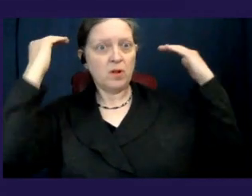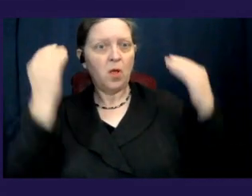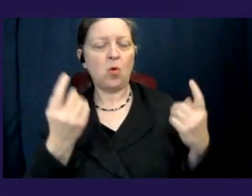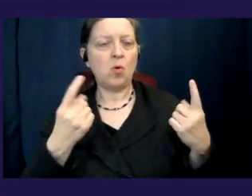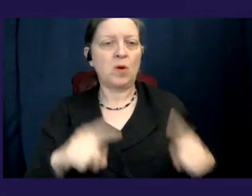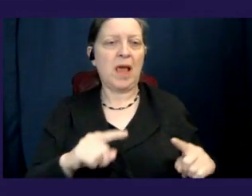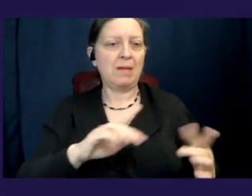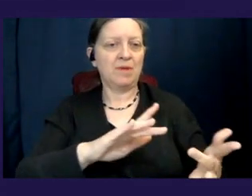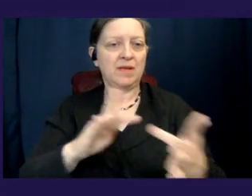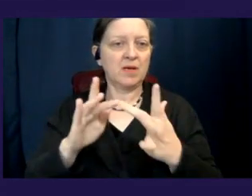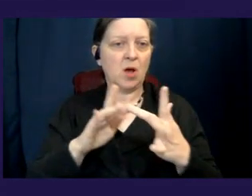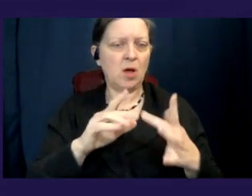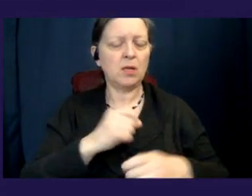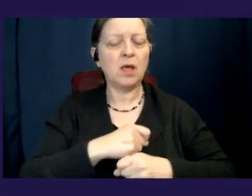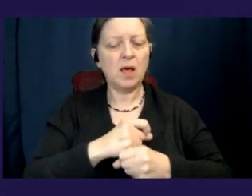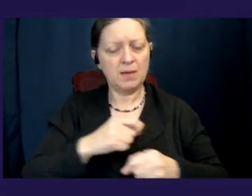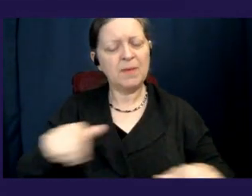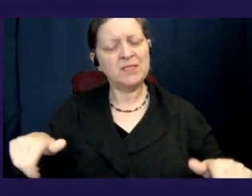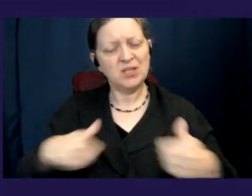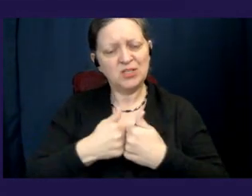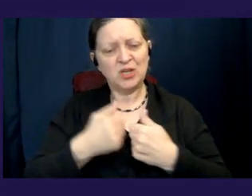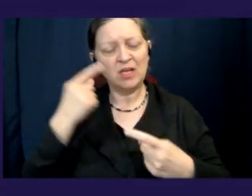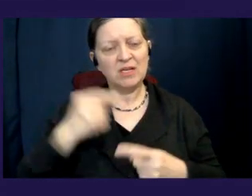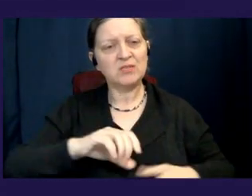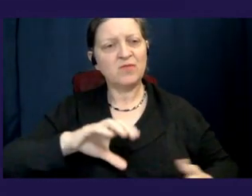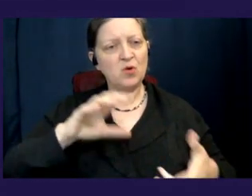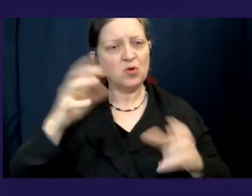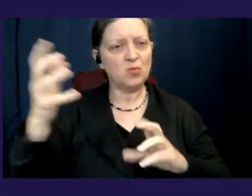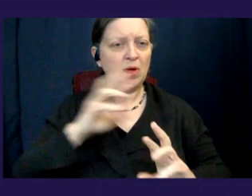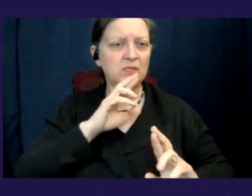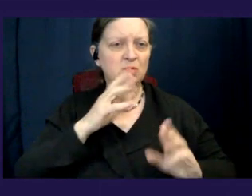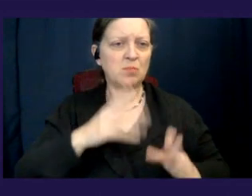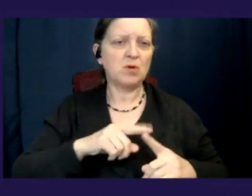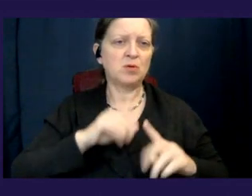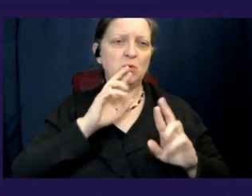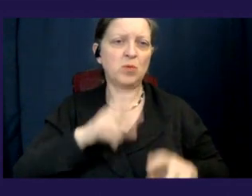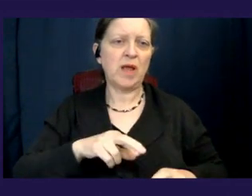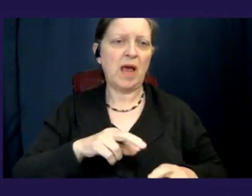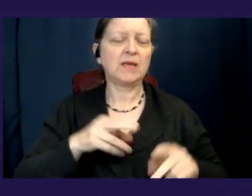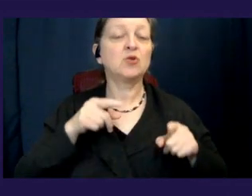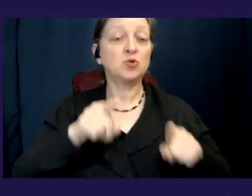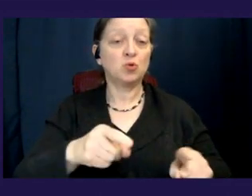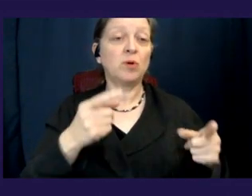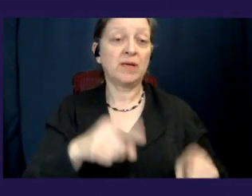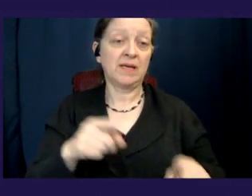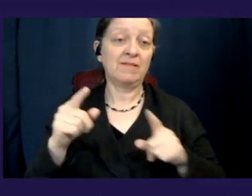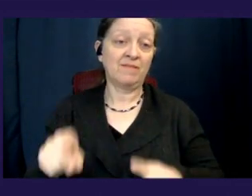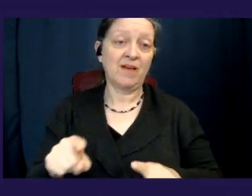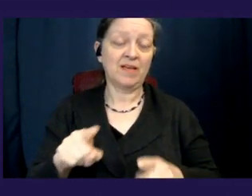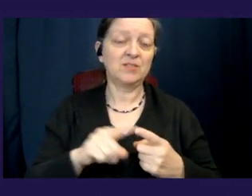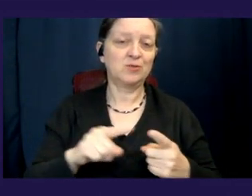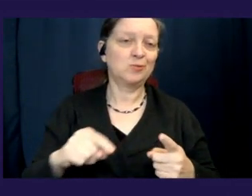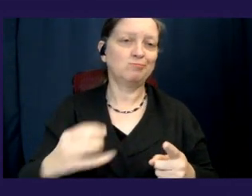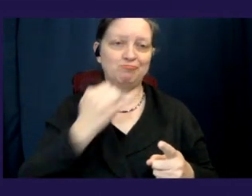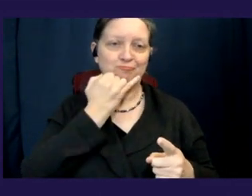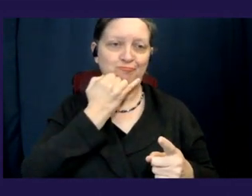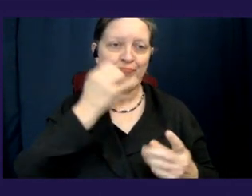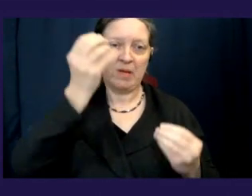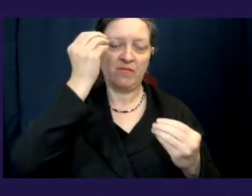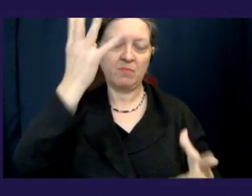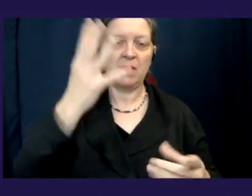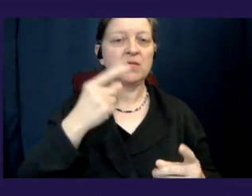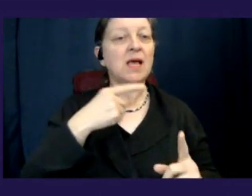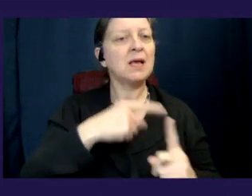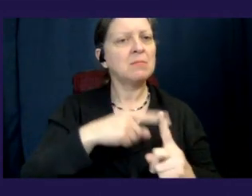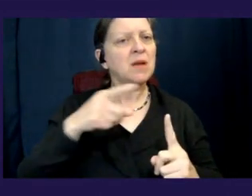crisis responders to react to mis and disinformation during events. We also have a problem of increasingly there's diverse